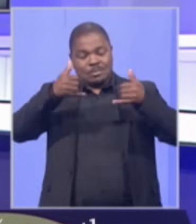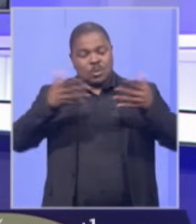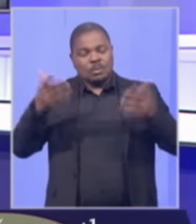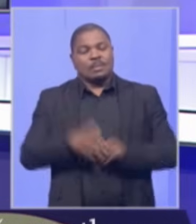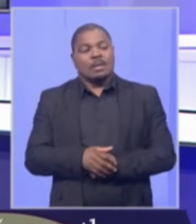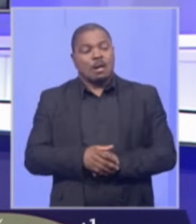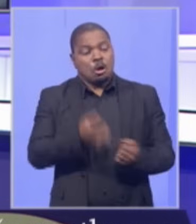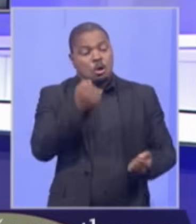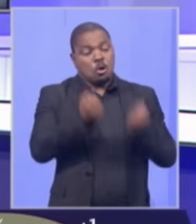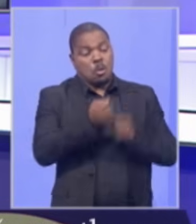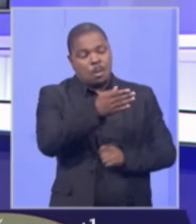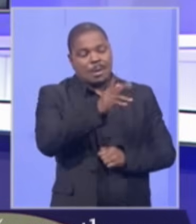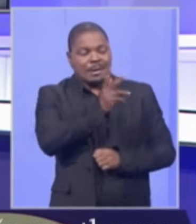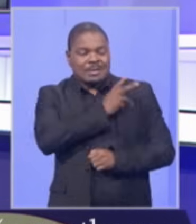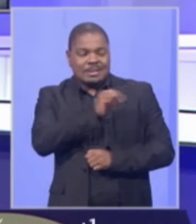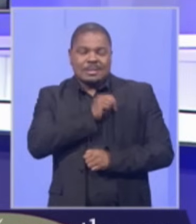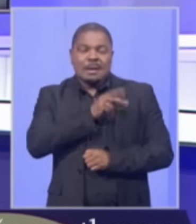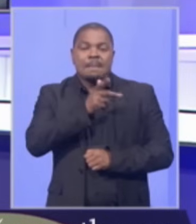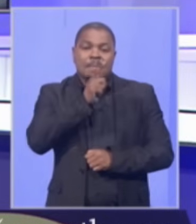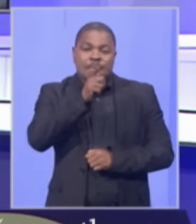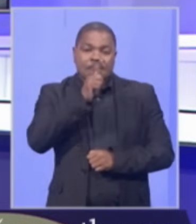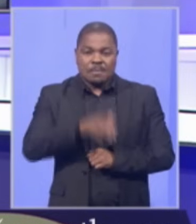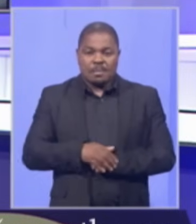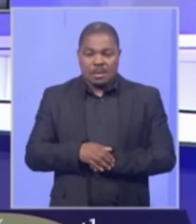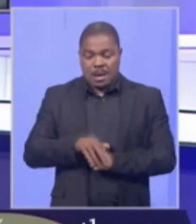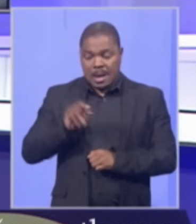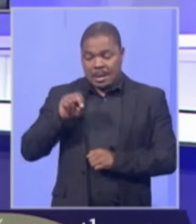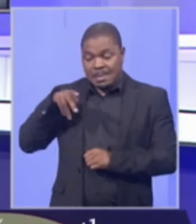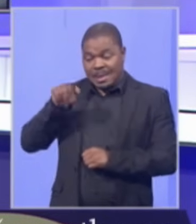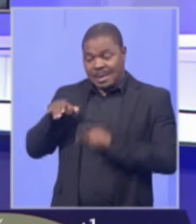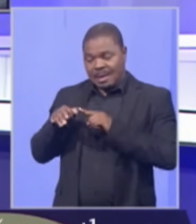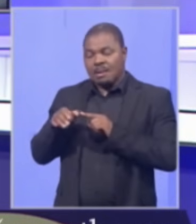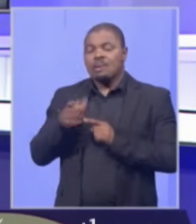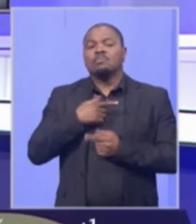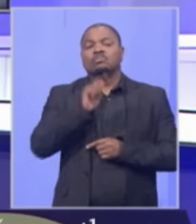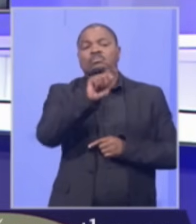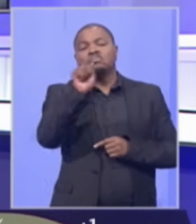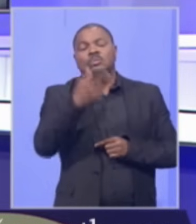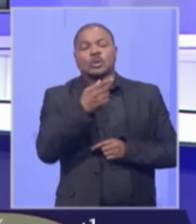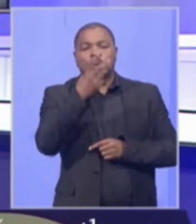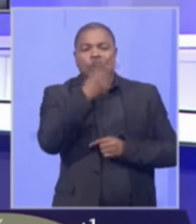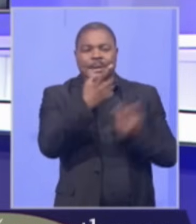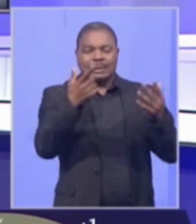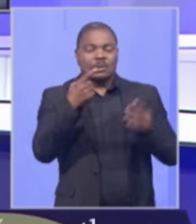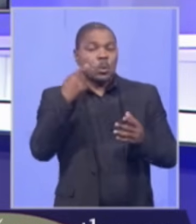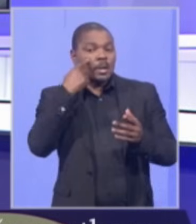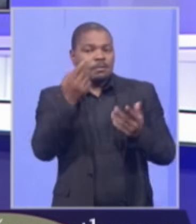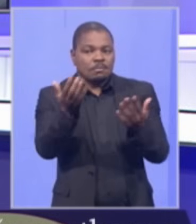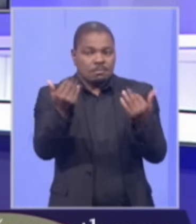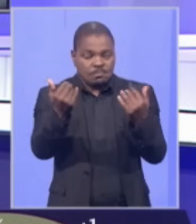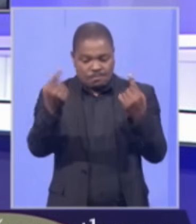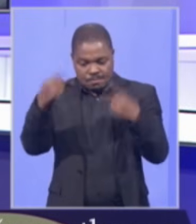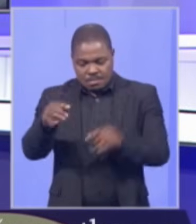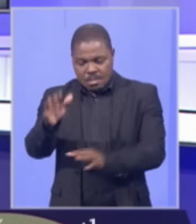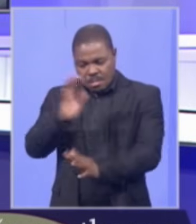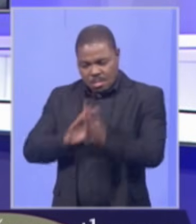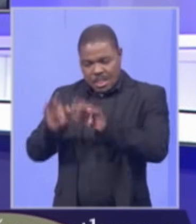KwaZulu-Natal ka Pietermaritzburg. Mmušo go letetše gore o bitše dihlatse tše 27 go hwetša dintlha ka botlalo